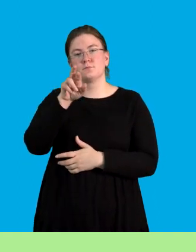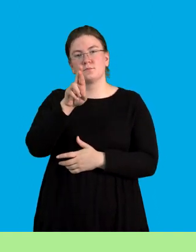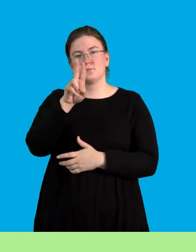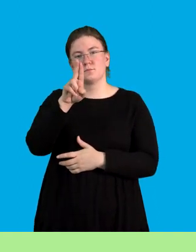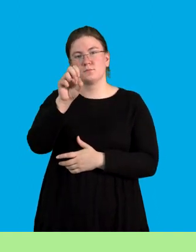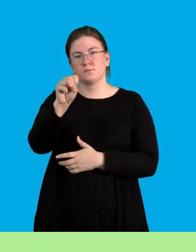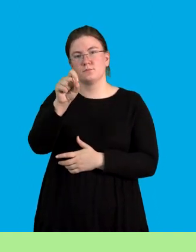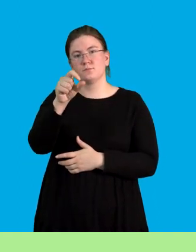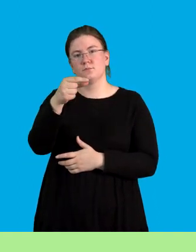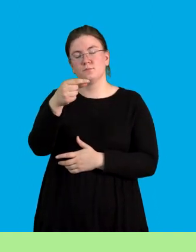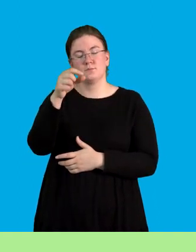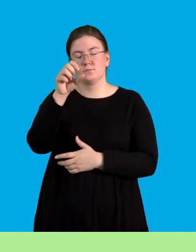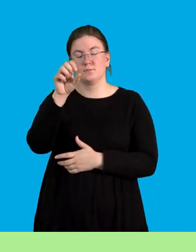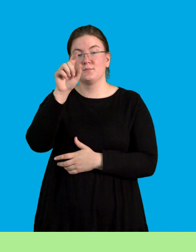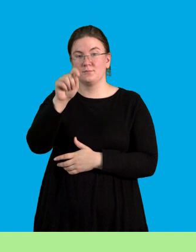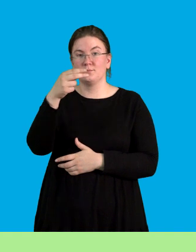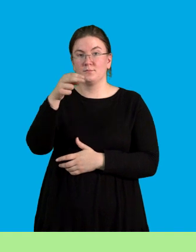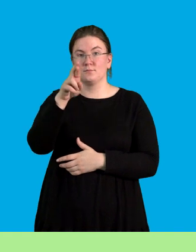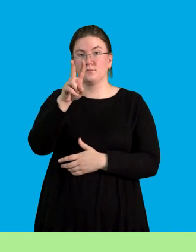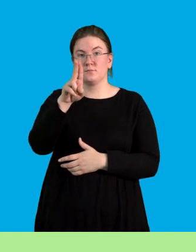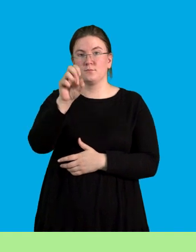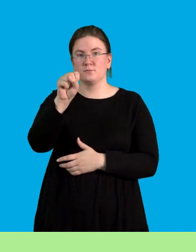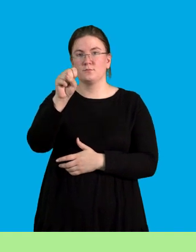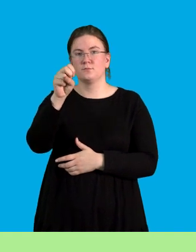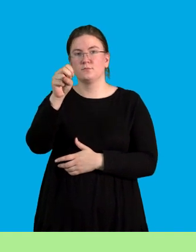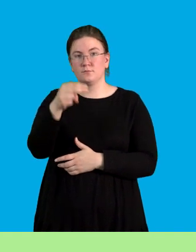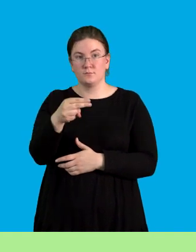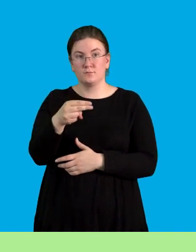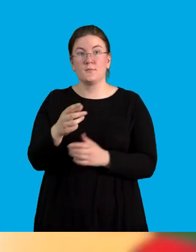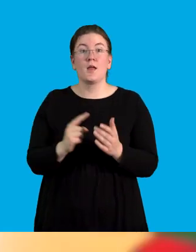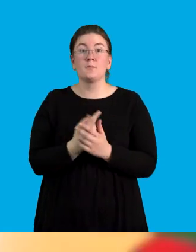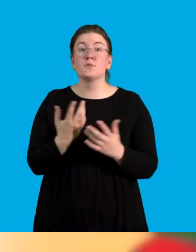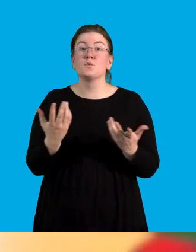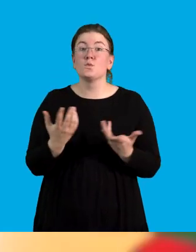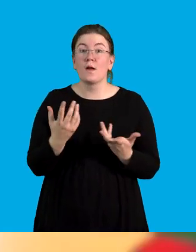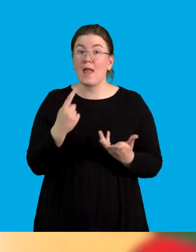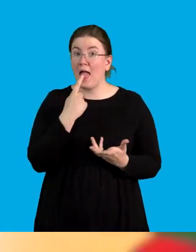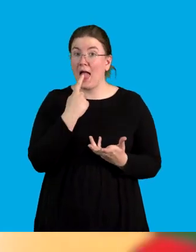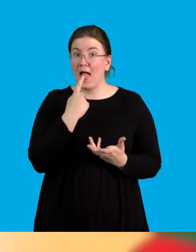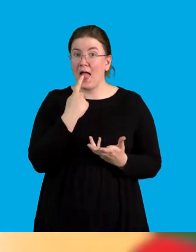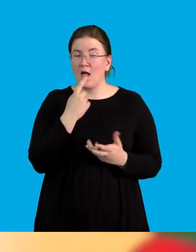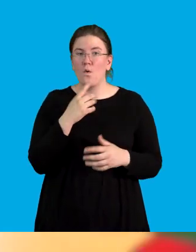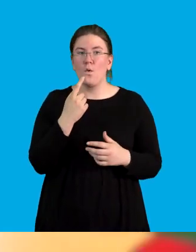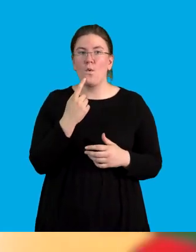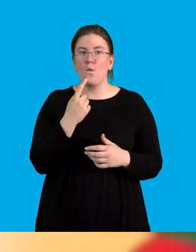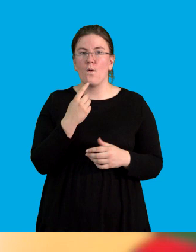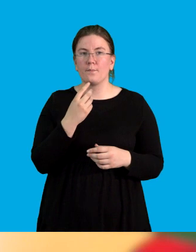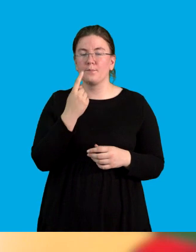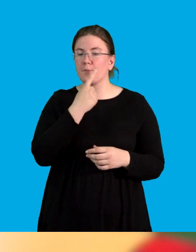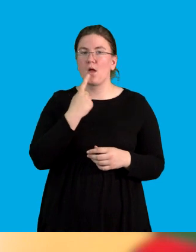type of yeast infection that occurs on your tongue or the inner lining of your